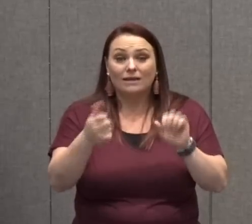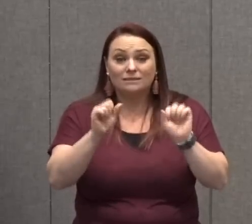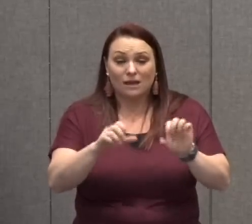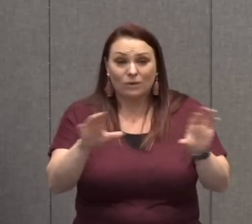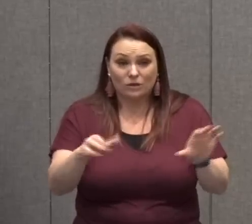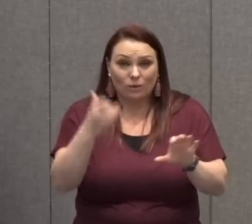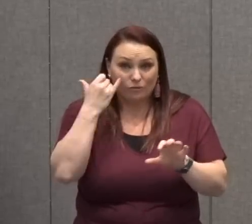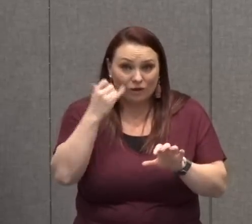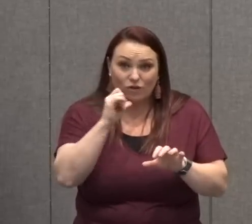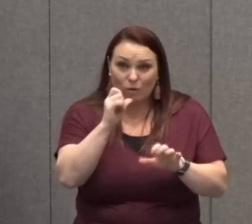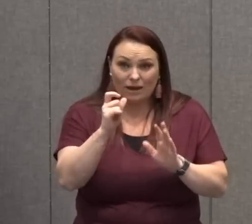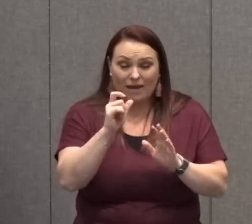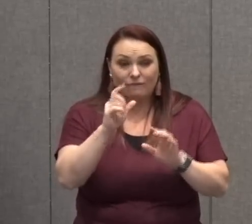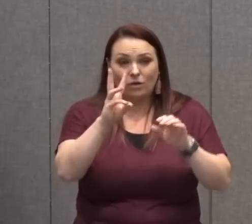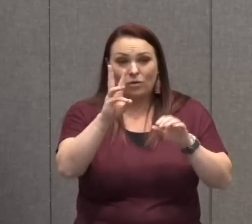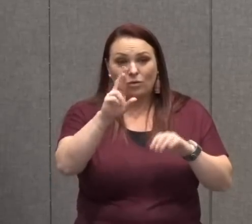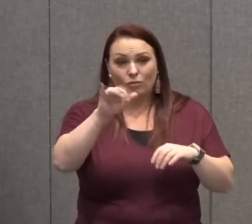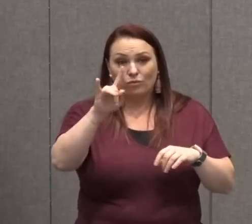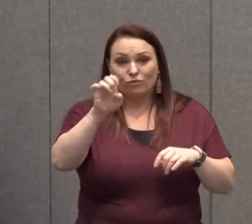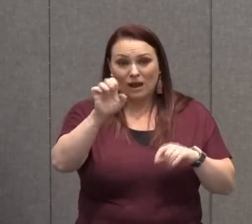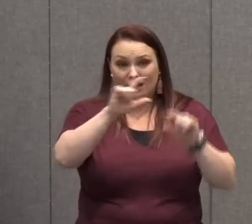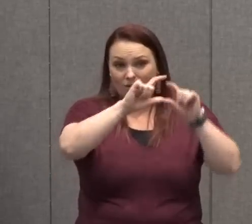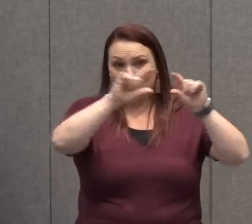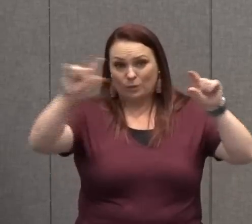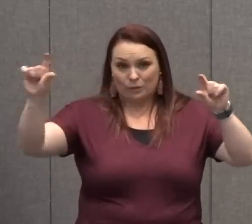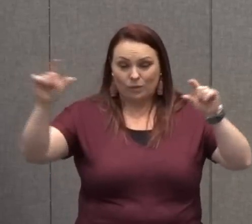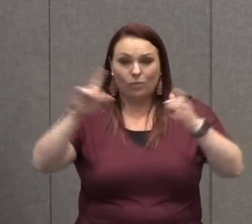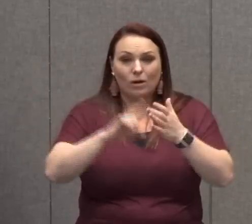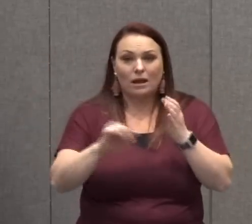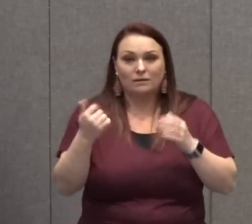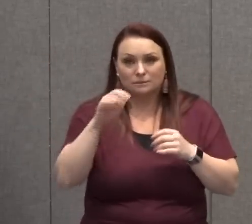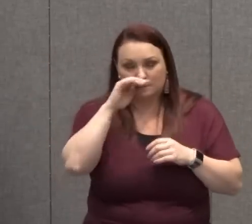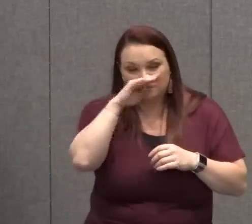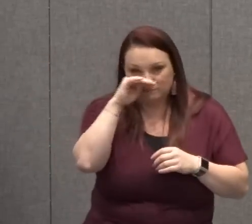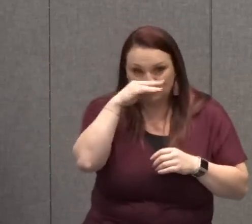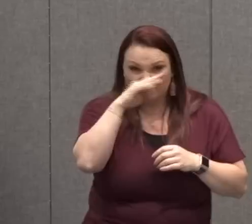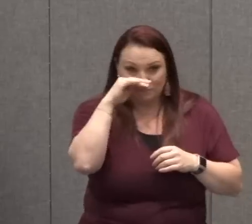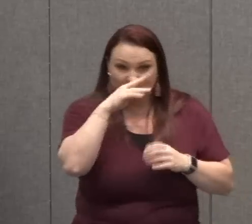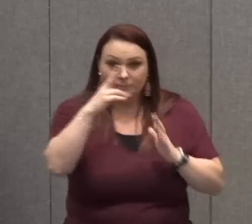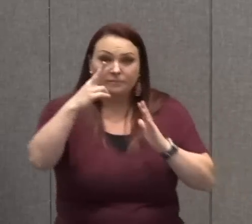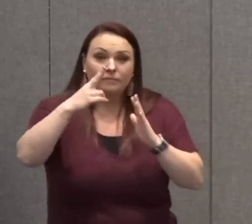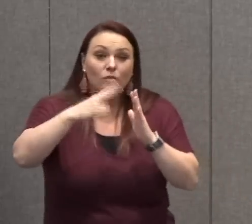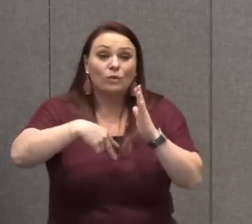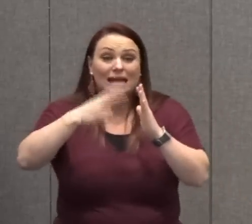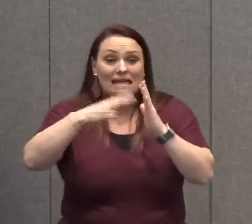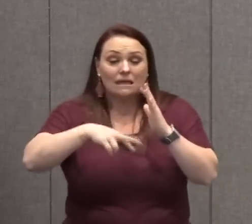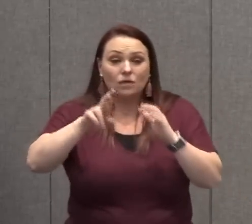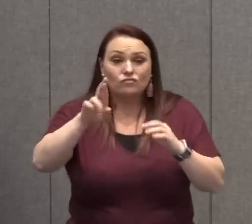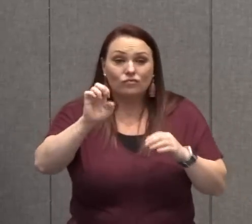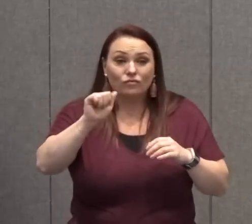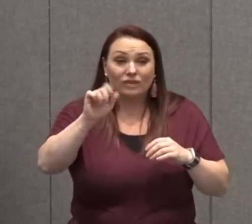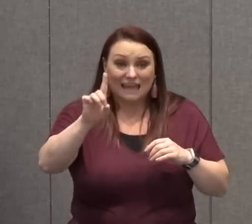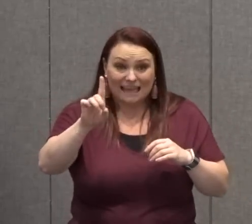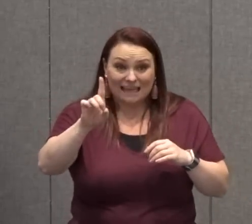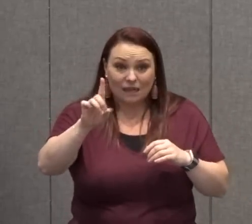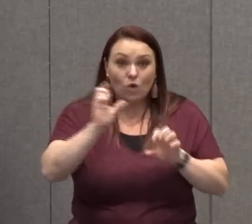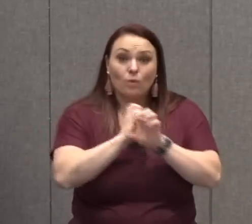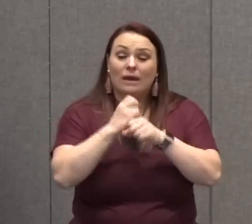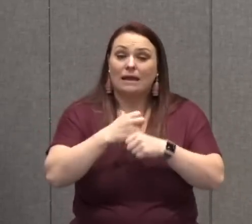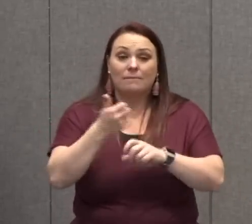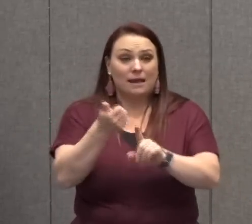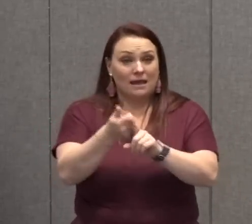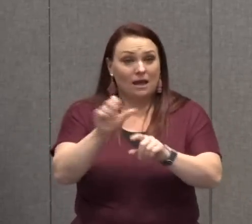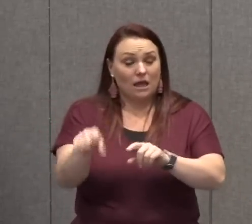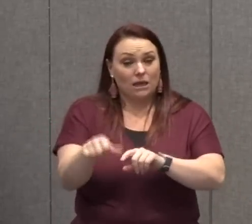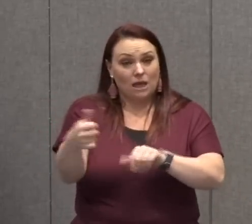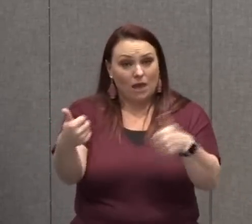don't have write what's another word we can think of how about read read so we can make our own